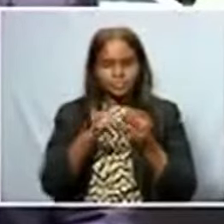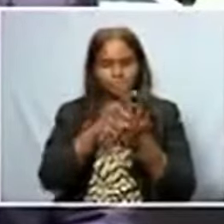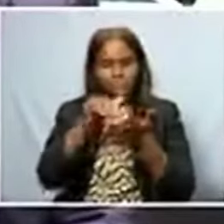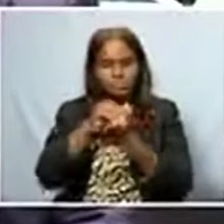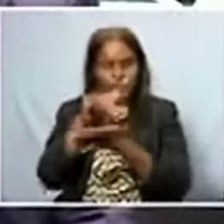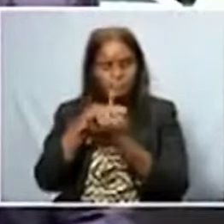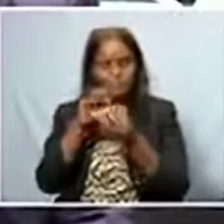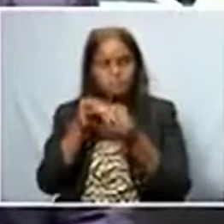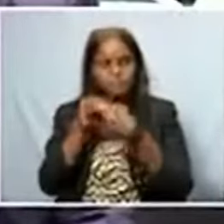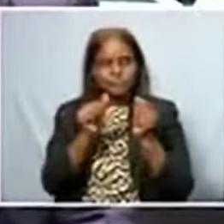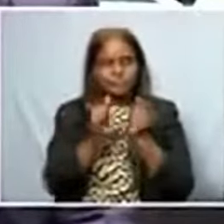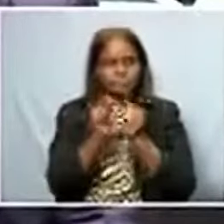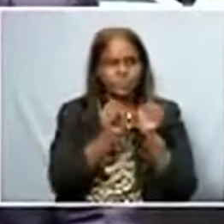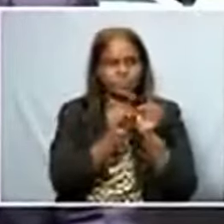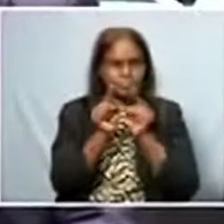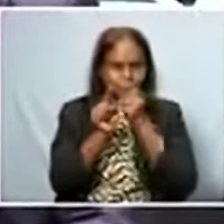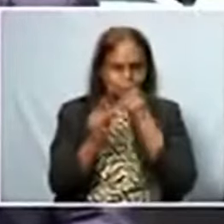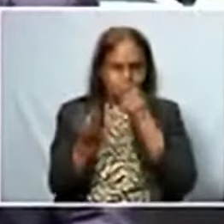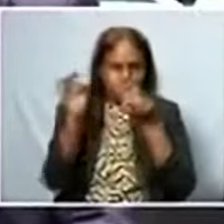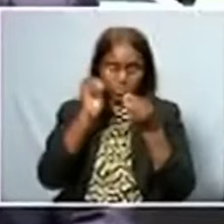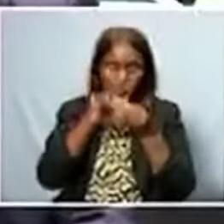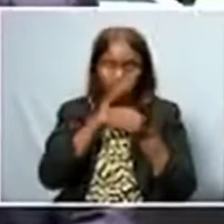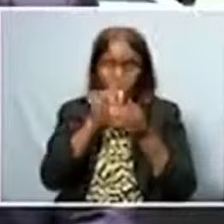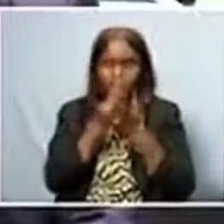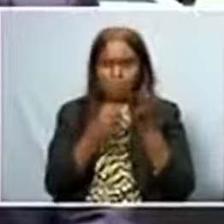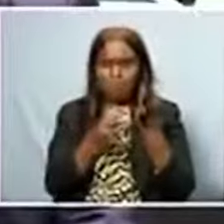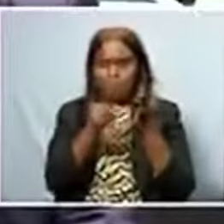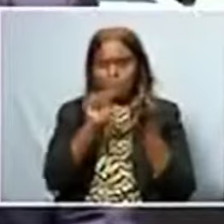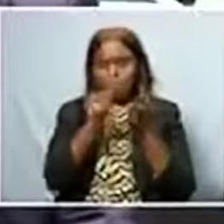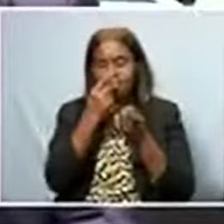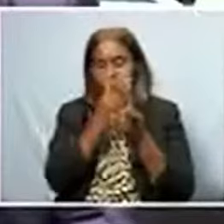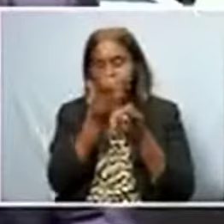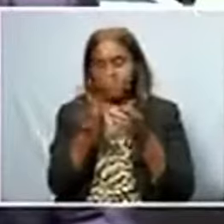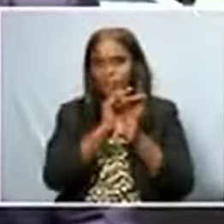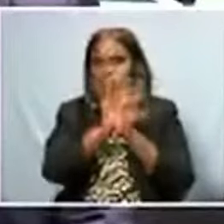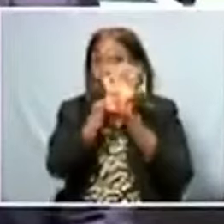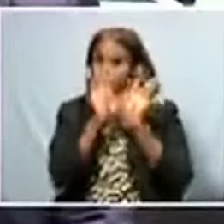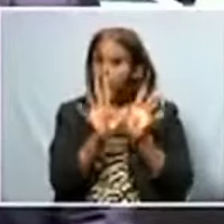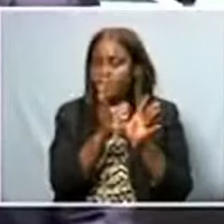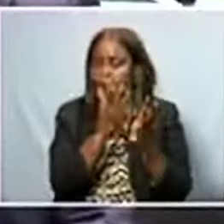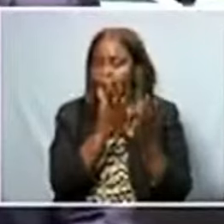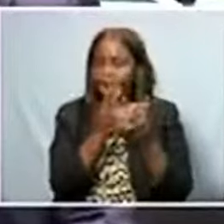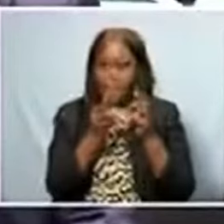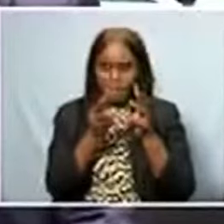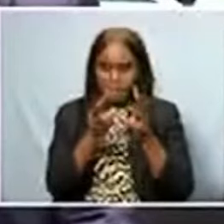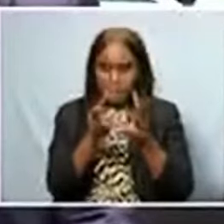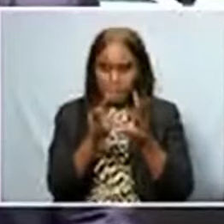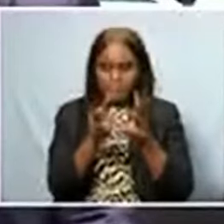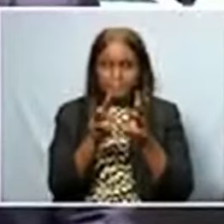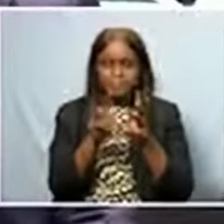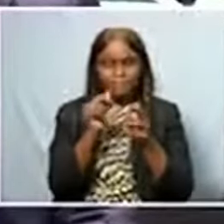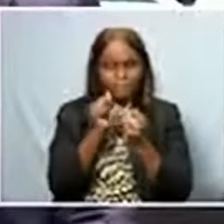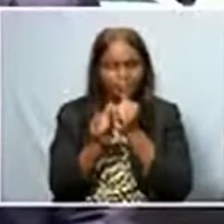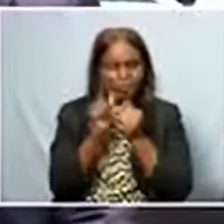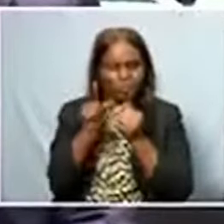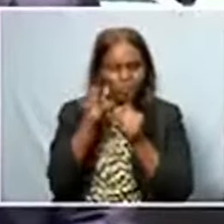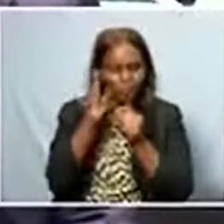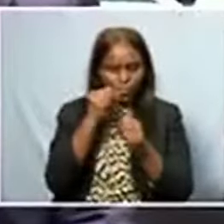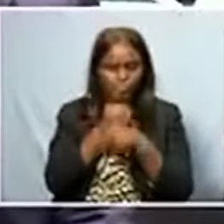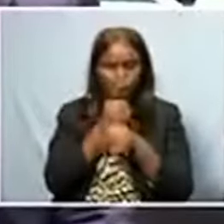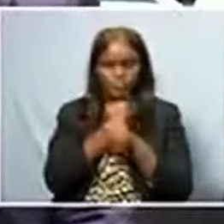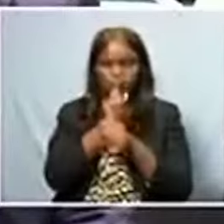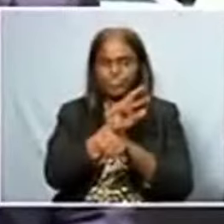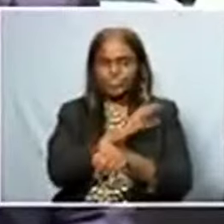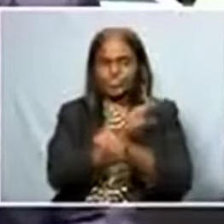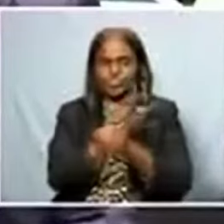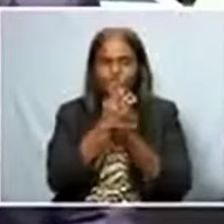decentralized also complements all that. So you can see a clear pathway that will ensure that